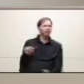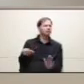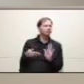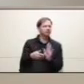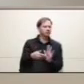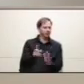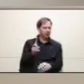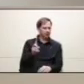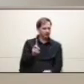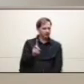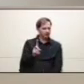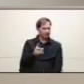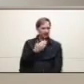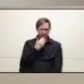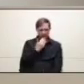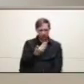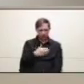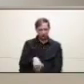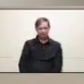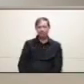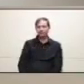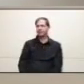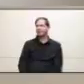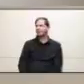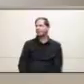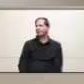other, in your salaries? Thank you.